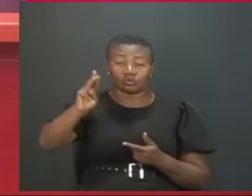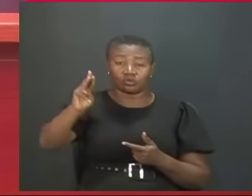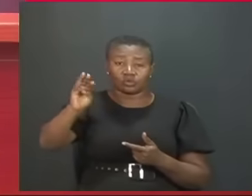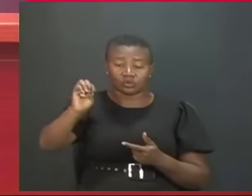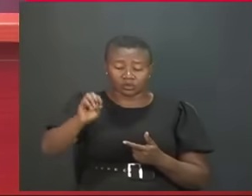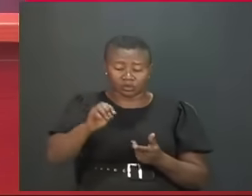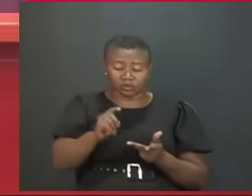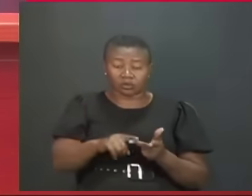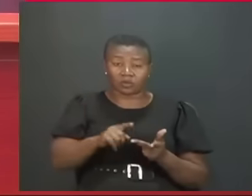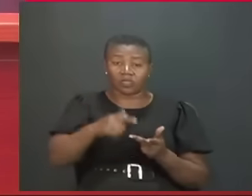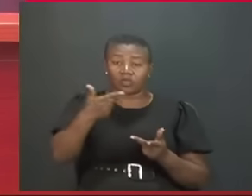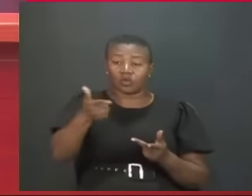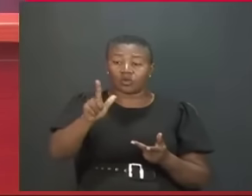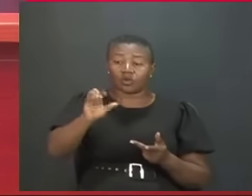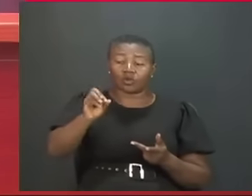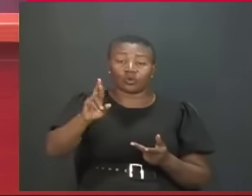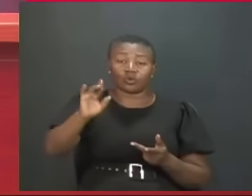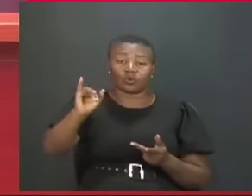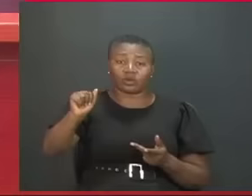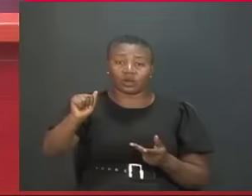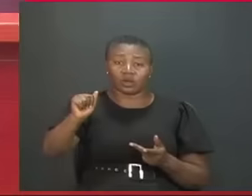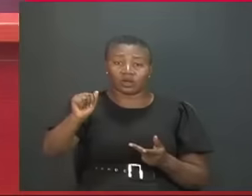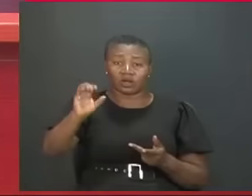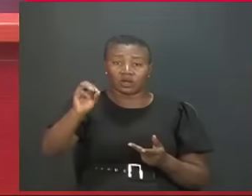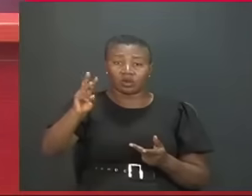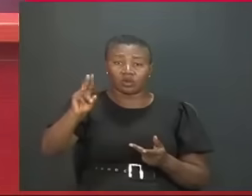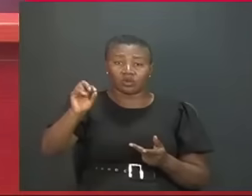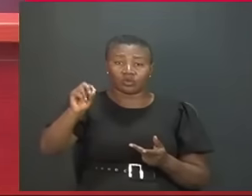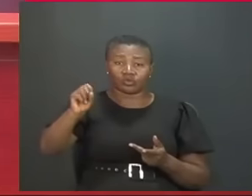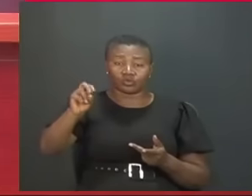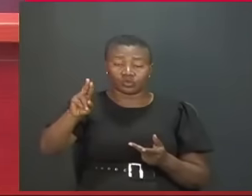Honorable Gloria Owusu, MP for Trobo,